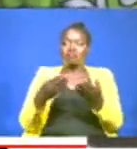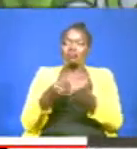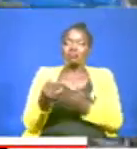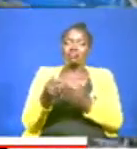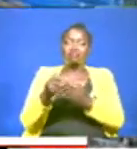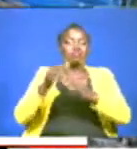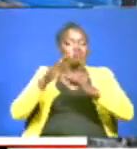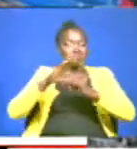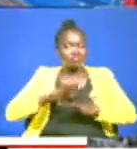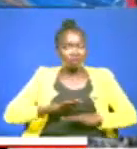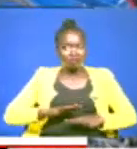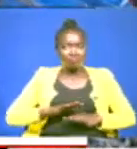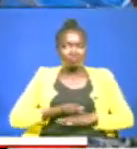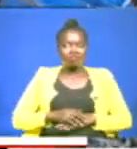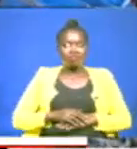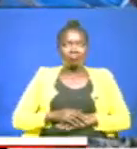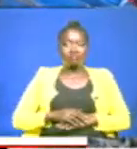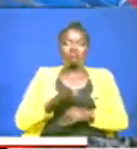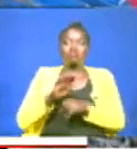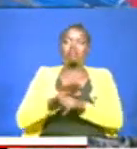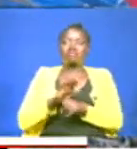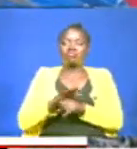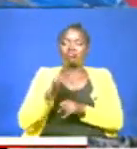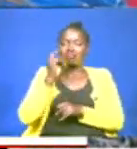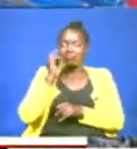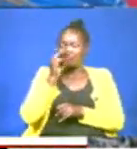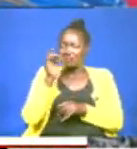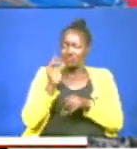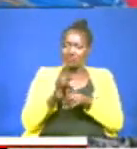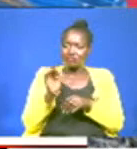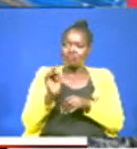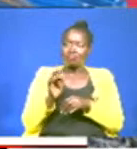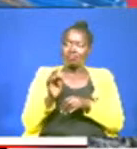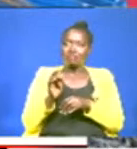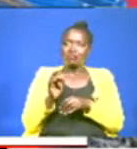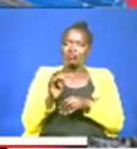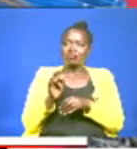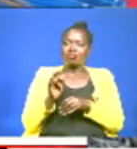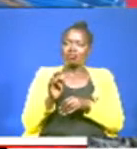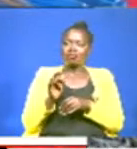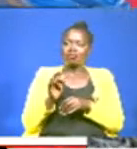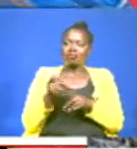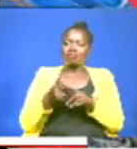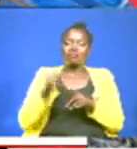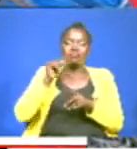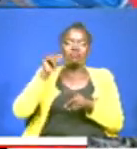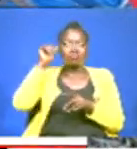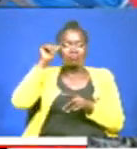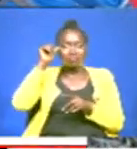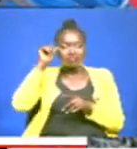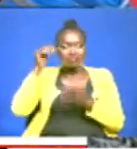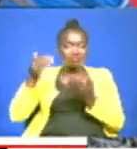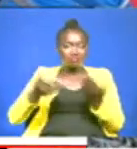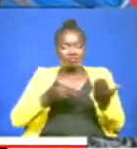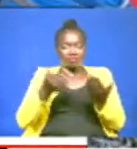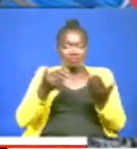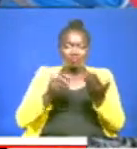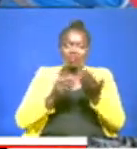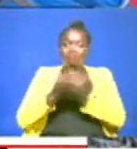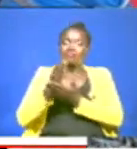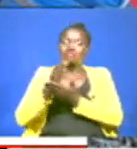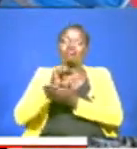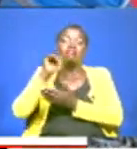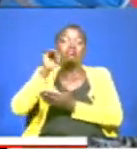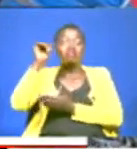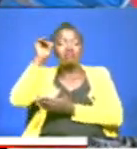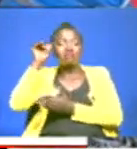relief. There's a lot of eye infection. It cuts across from the adult, from the pediatrics to the adults. There's also a